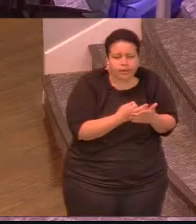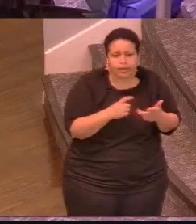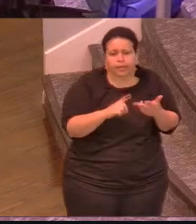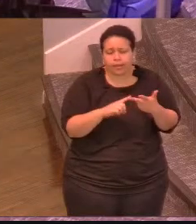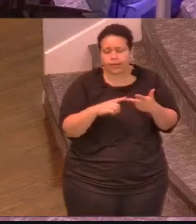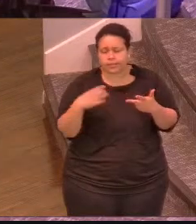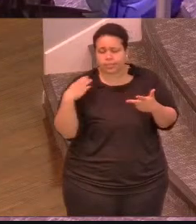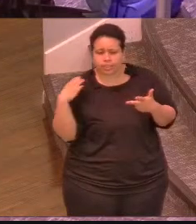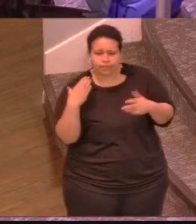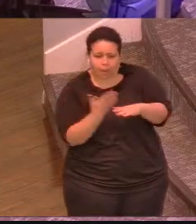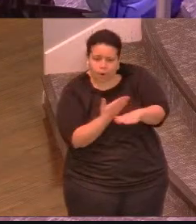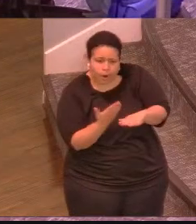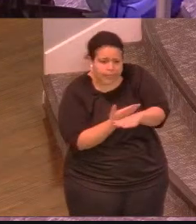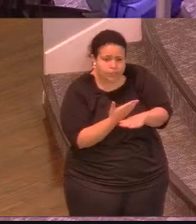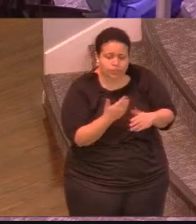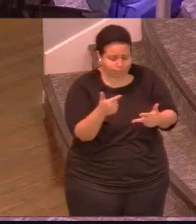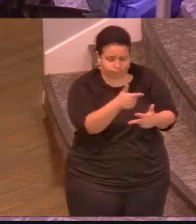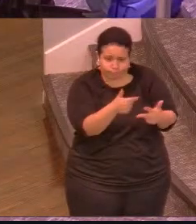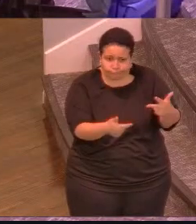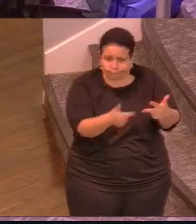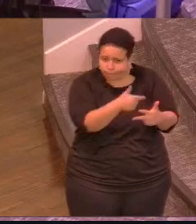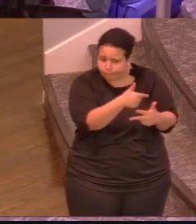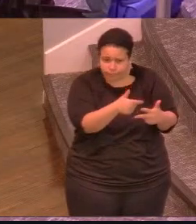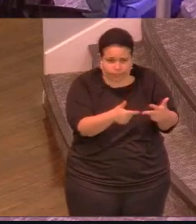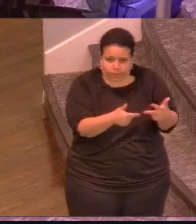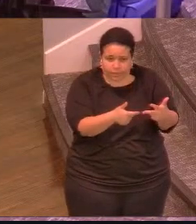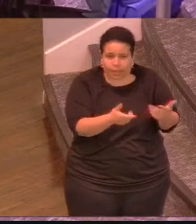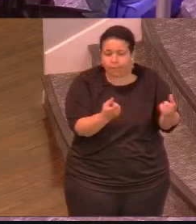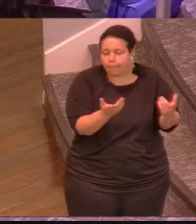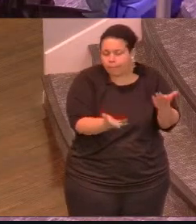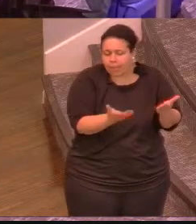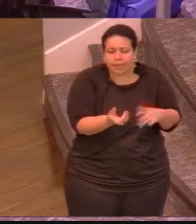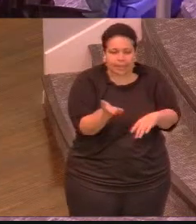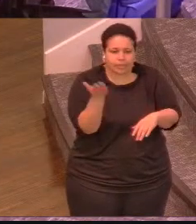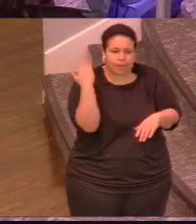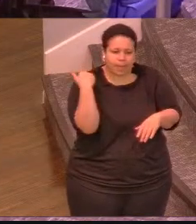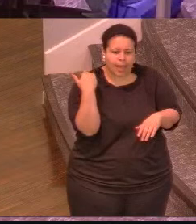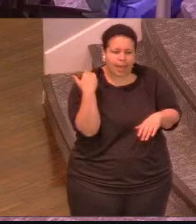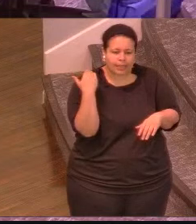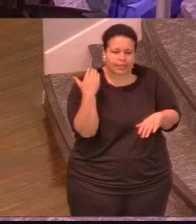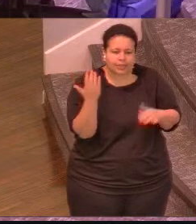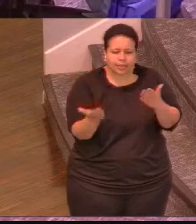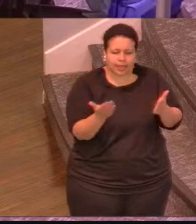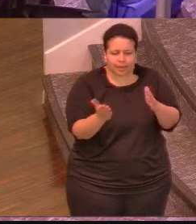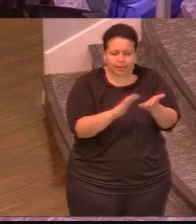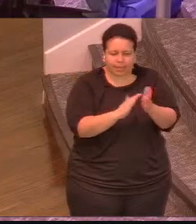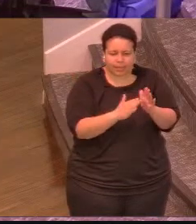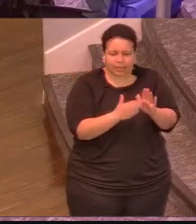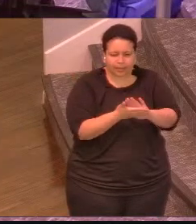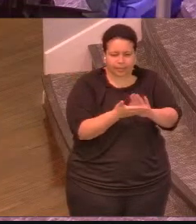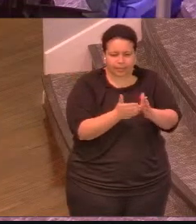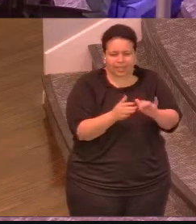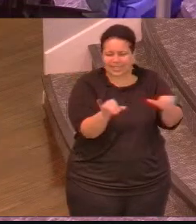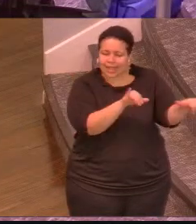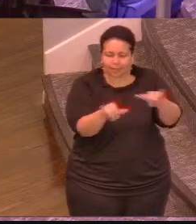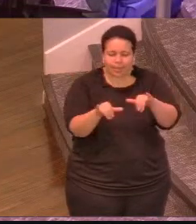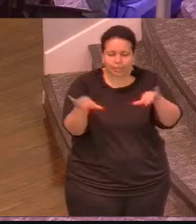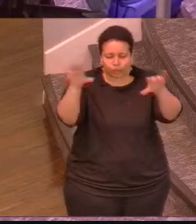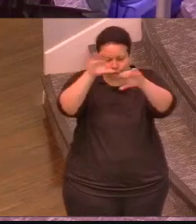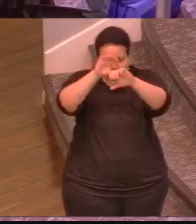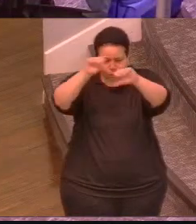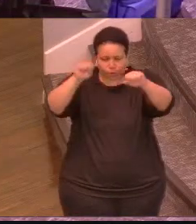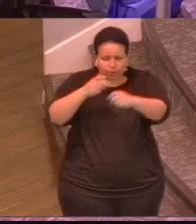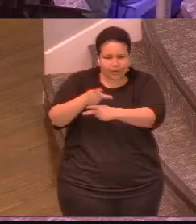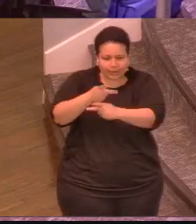operations would be 3 that in the past were like assistant superintendent level positions. Just under previous leadership,